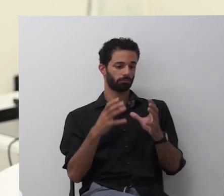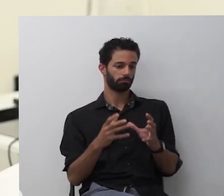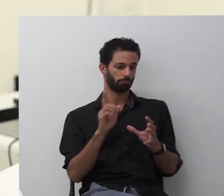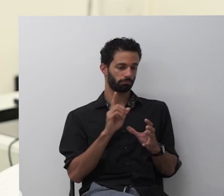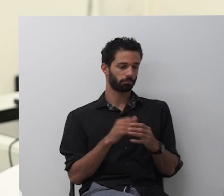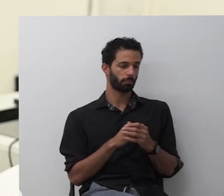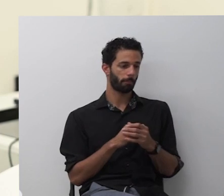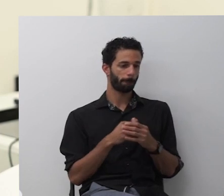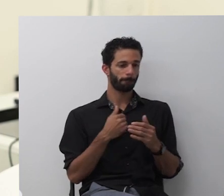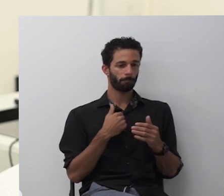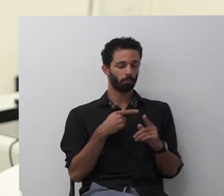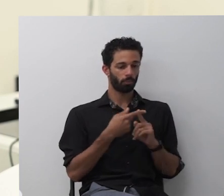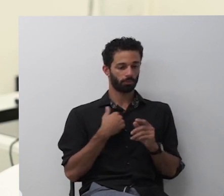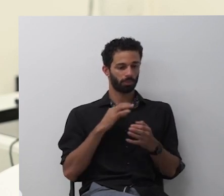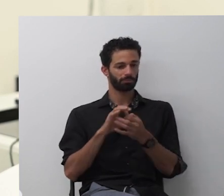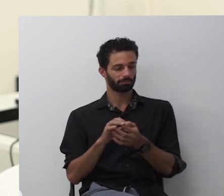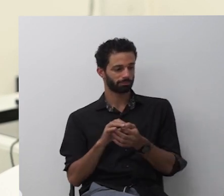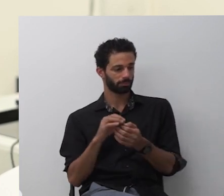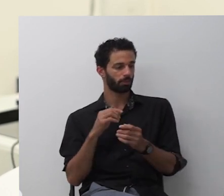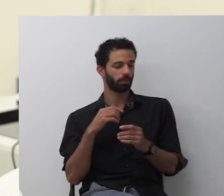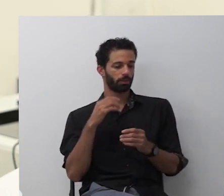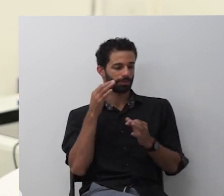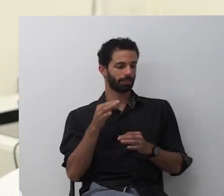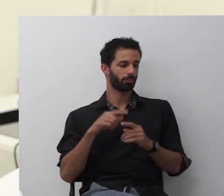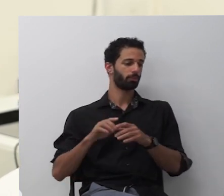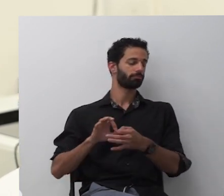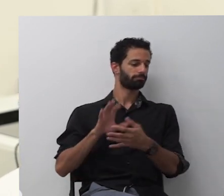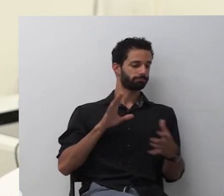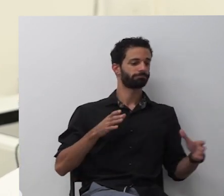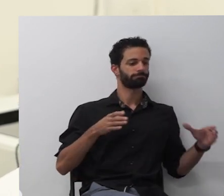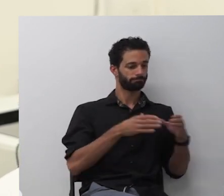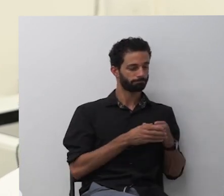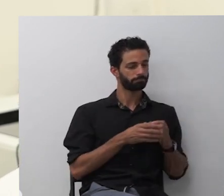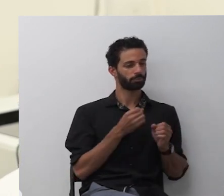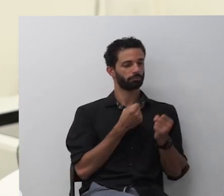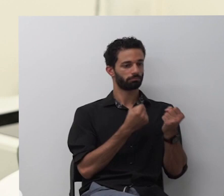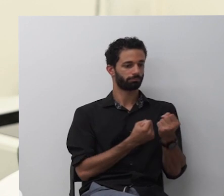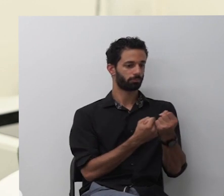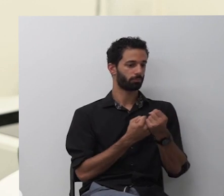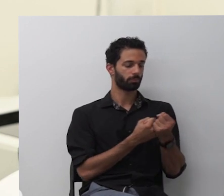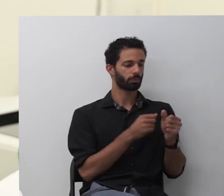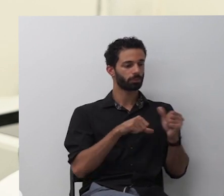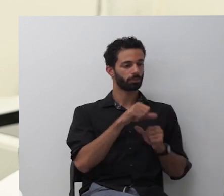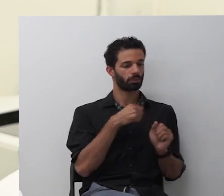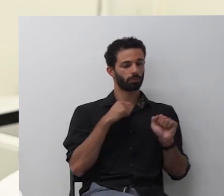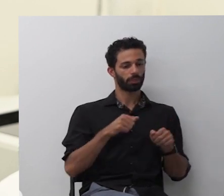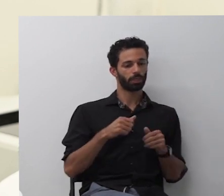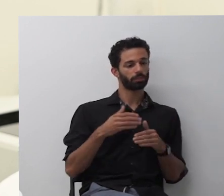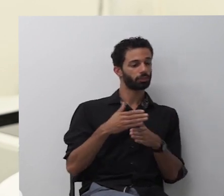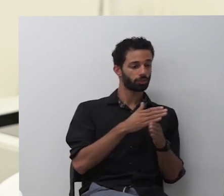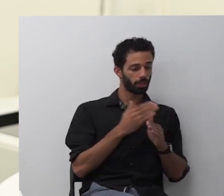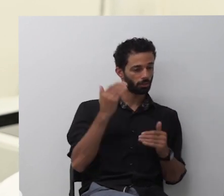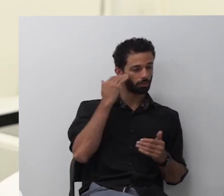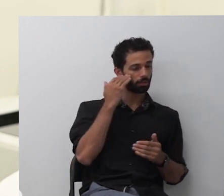silos and we choose connection and solidarity. Together, we can change unfair and unjust systems, share knowledge, celebrate